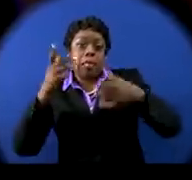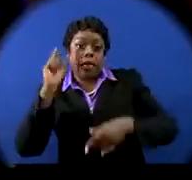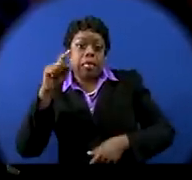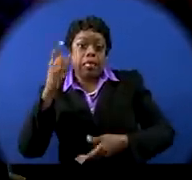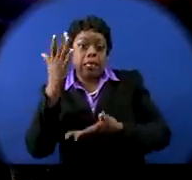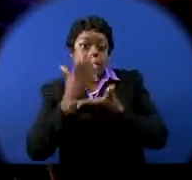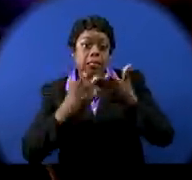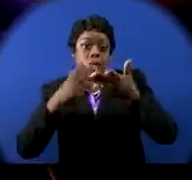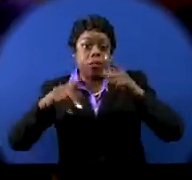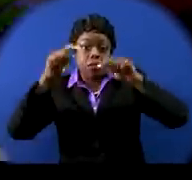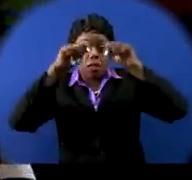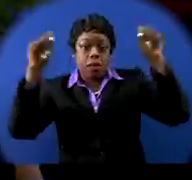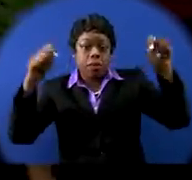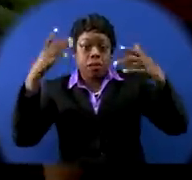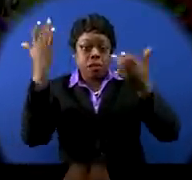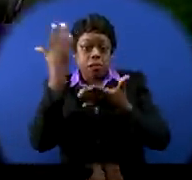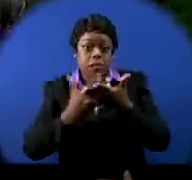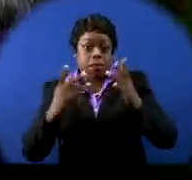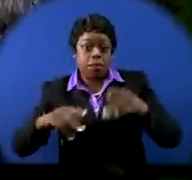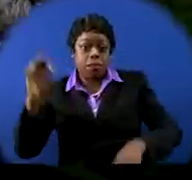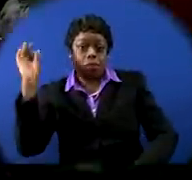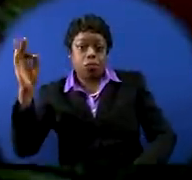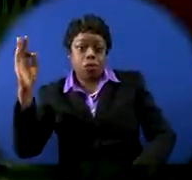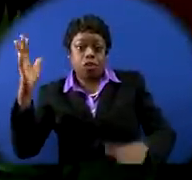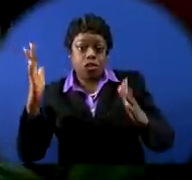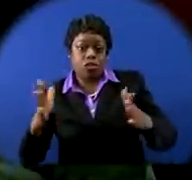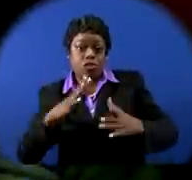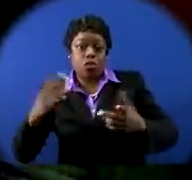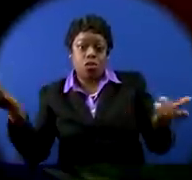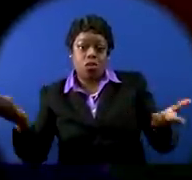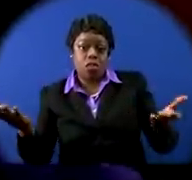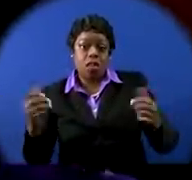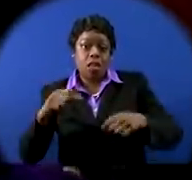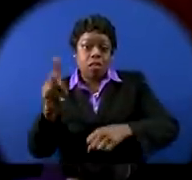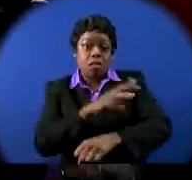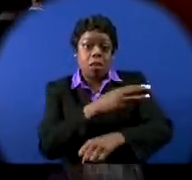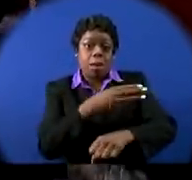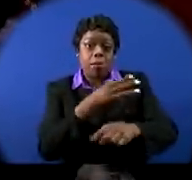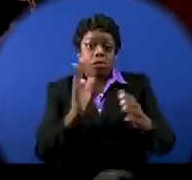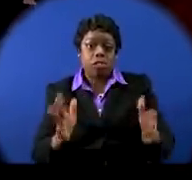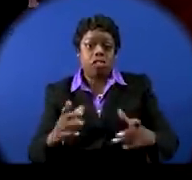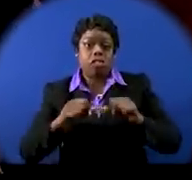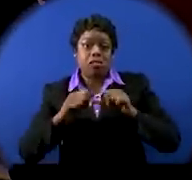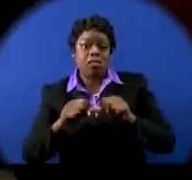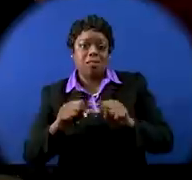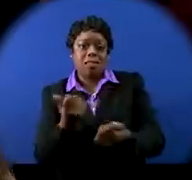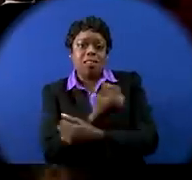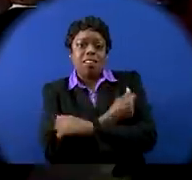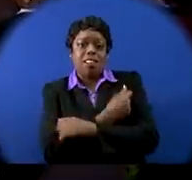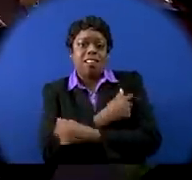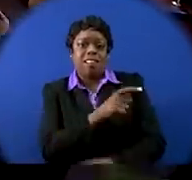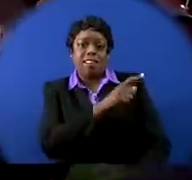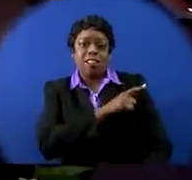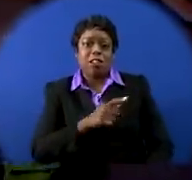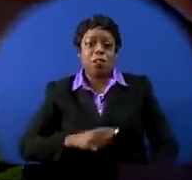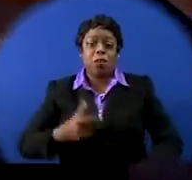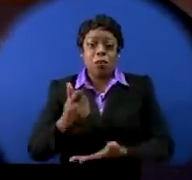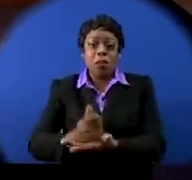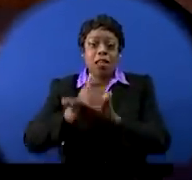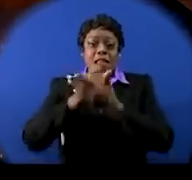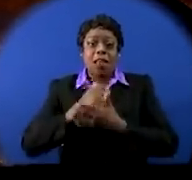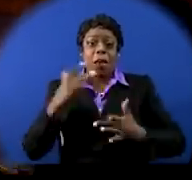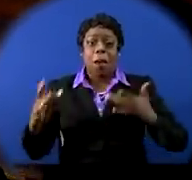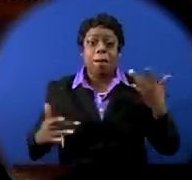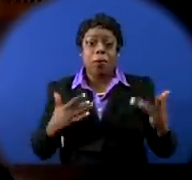that balcony, some people in that choir stand, some preachers over on my side. I need some musicians who still love the Lord, who can help me rejoice over